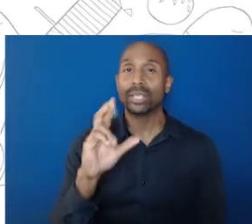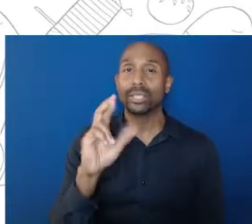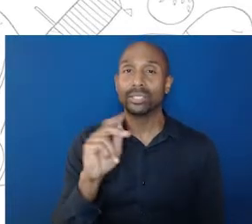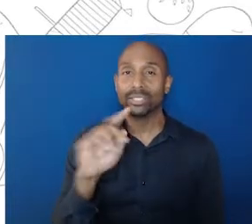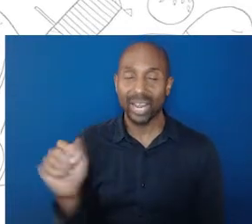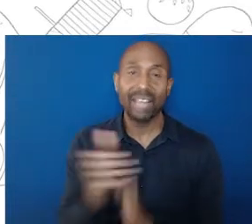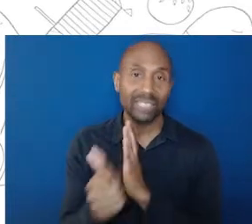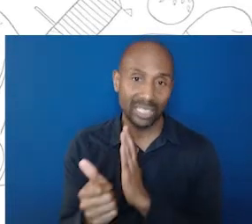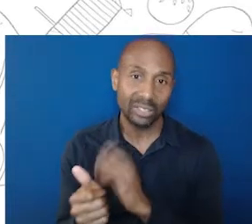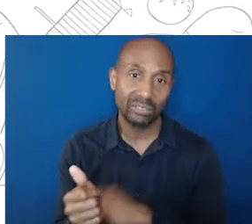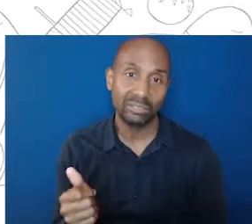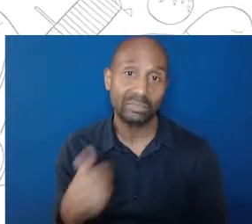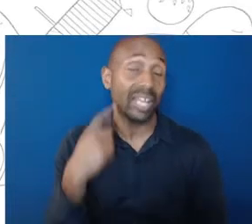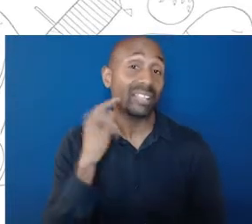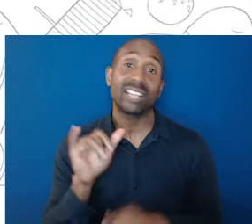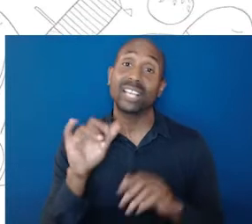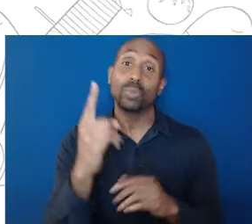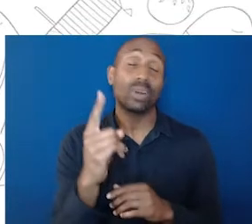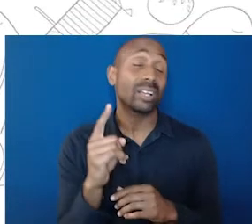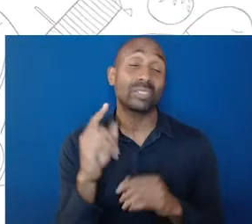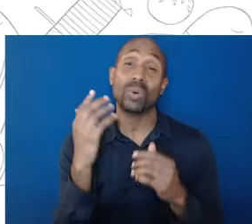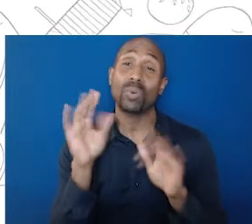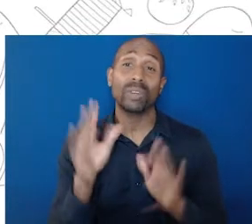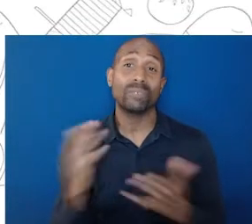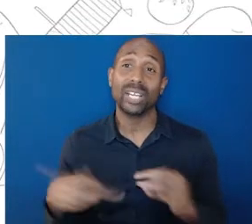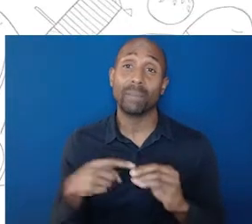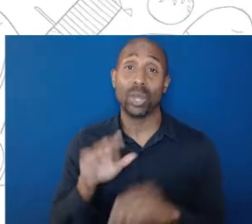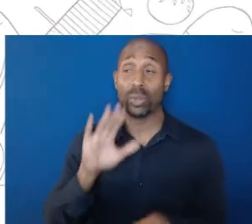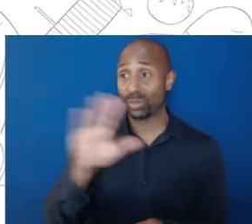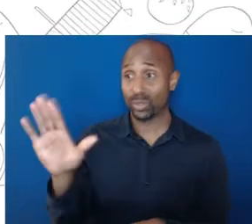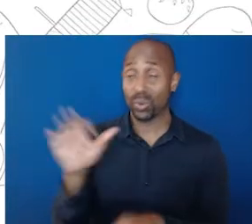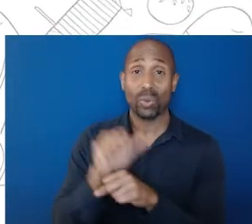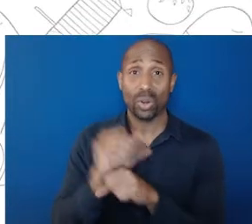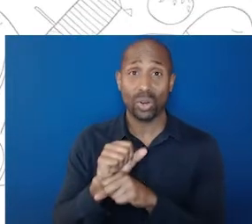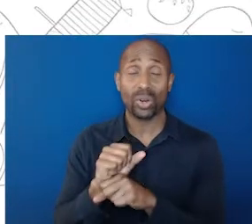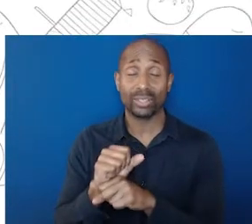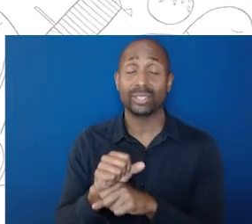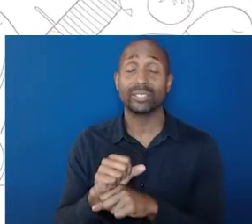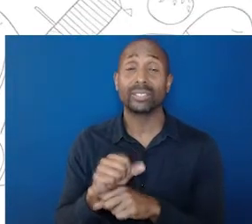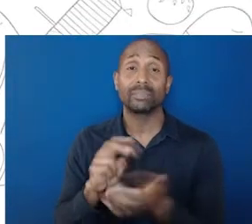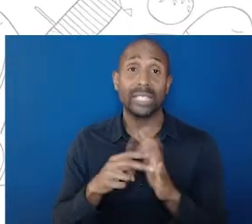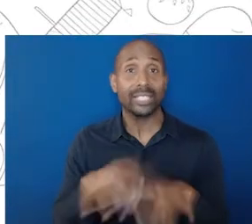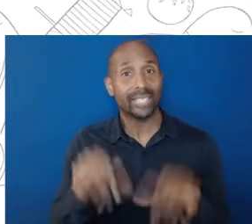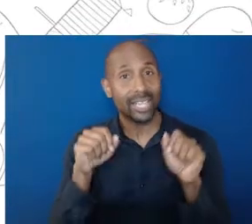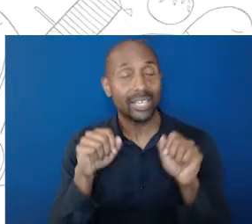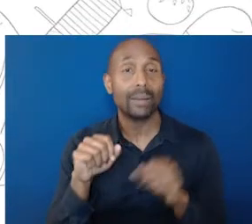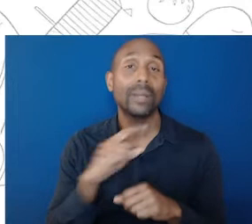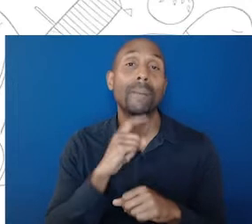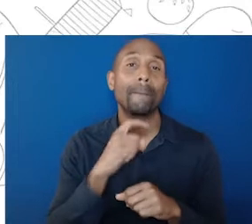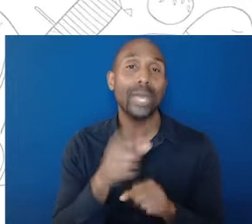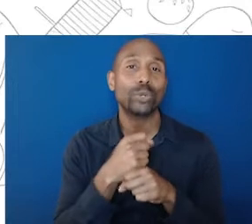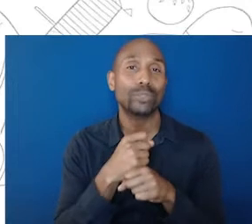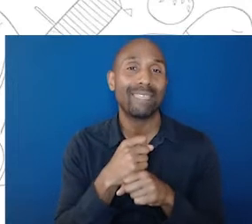the wonderful things about your work in taking up this